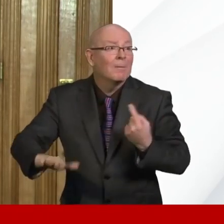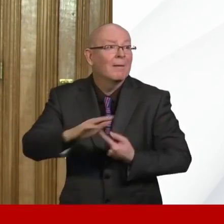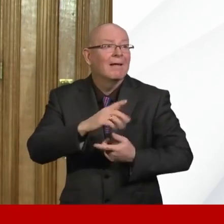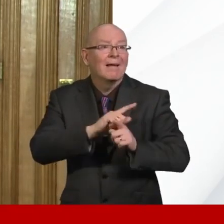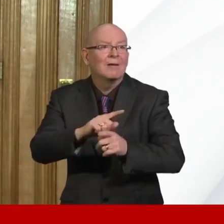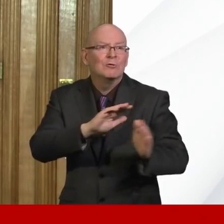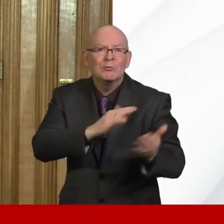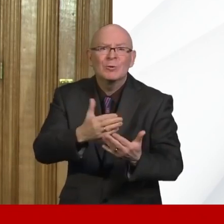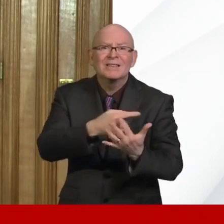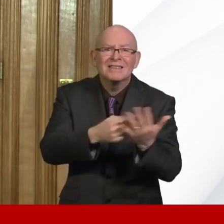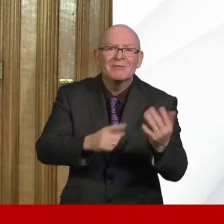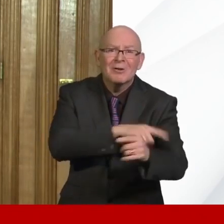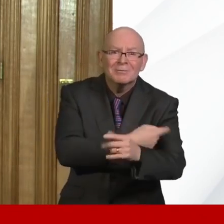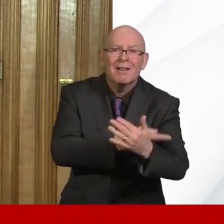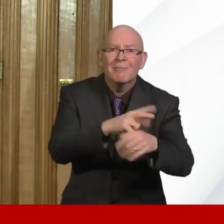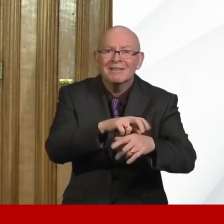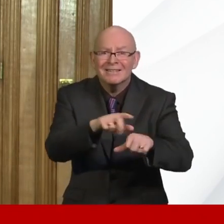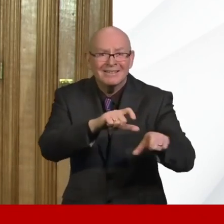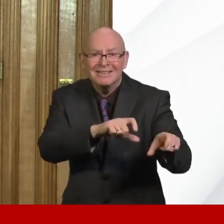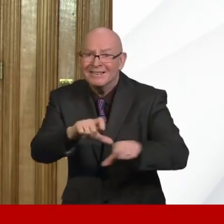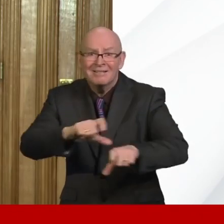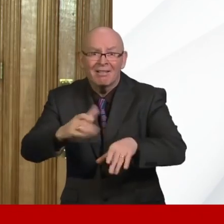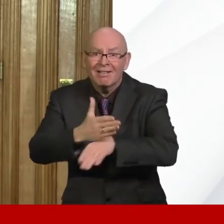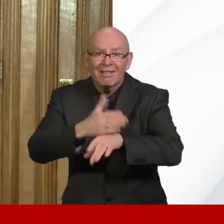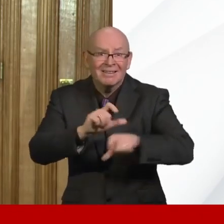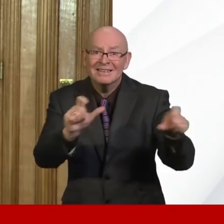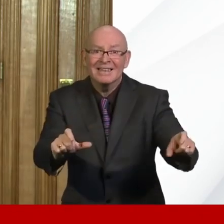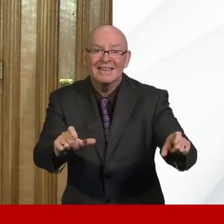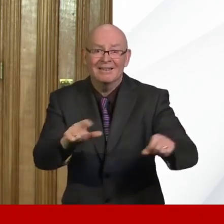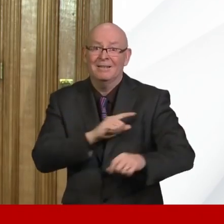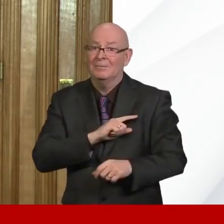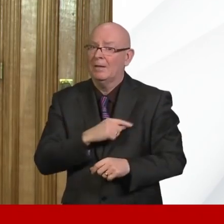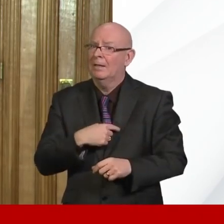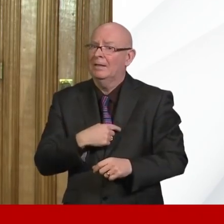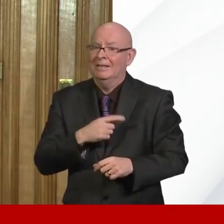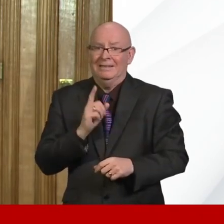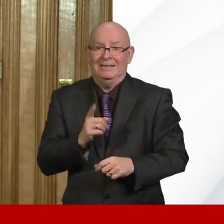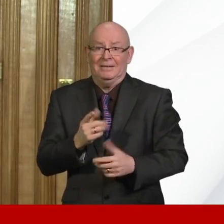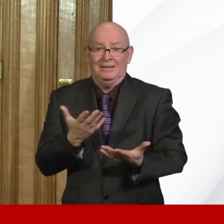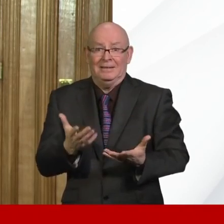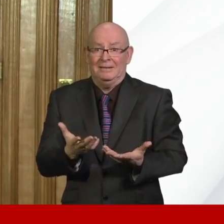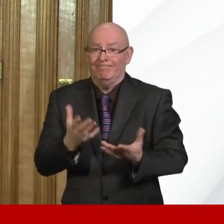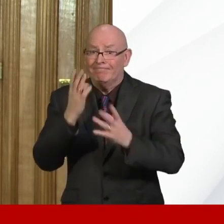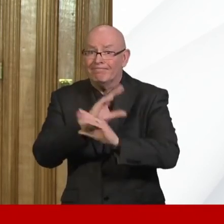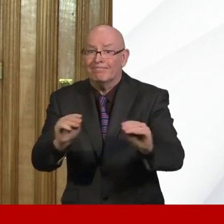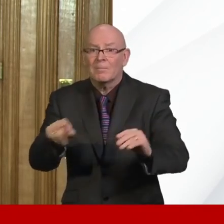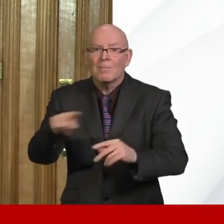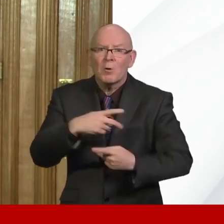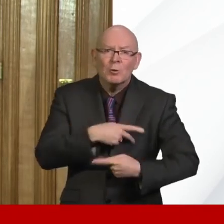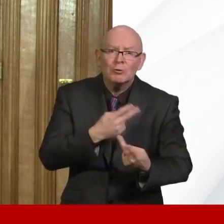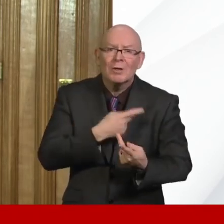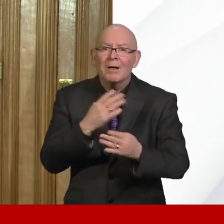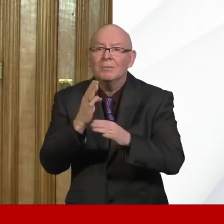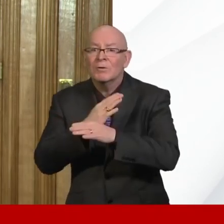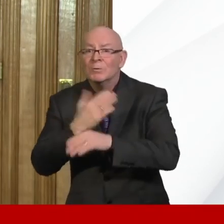where some schools are already doing this, I want to make it clear that we will reimburse the cost. And of course, this